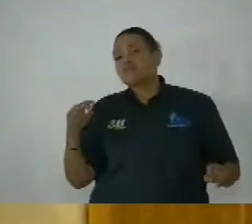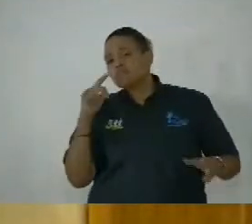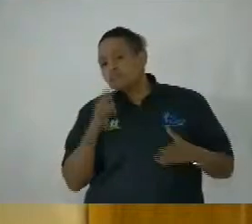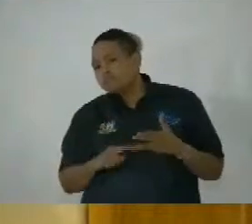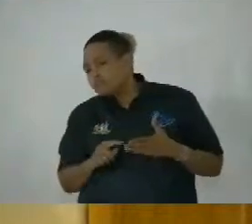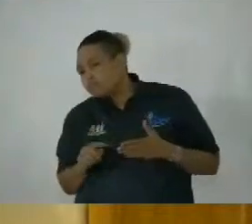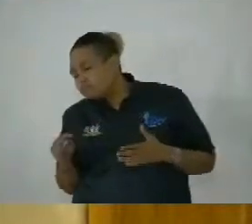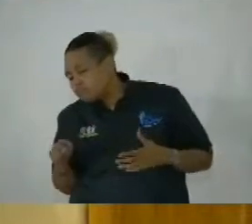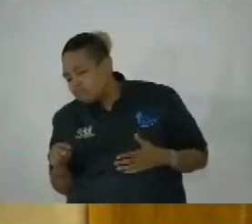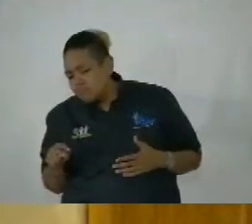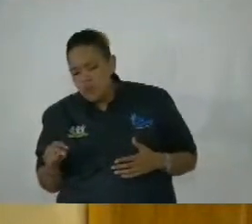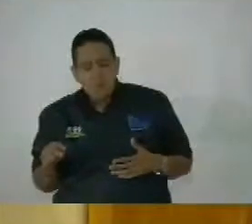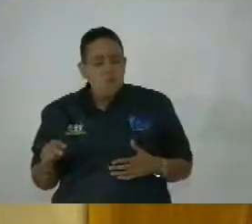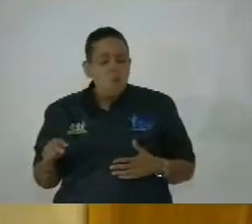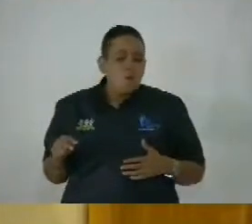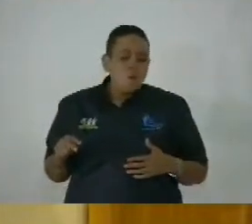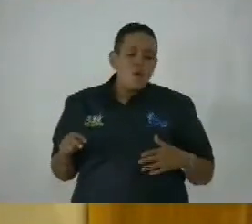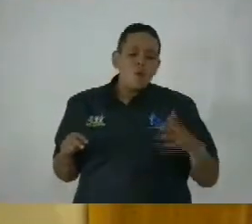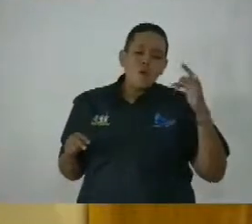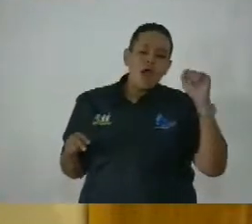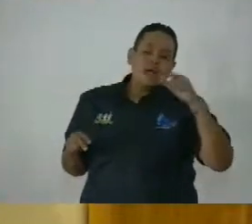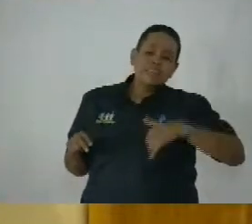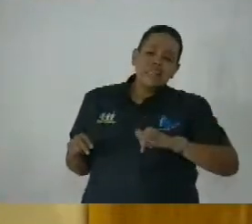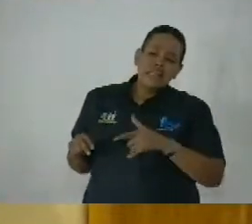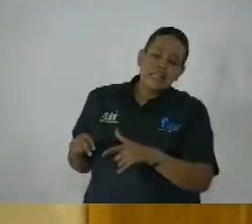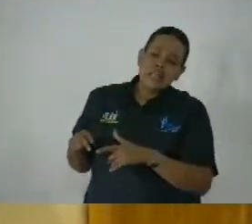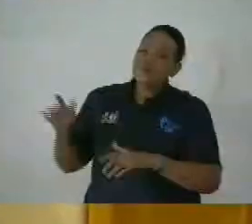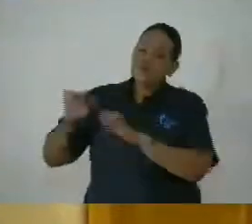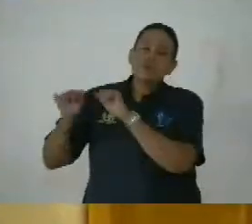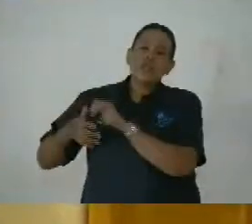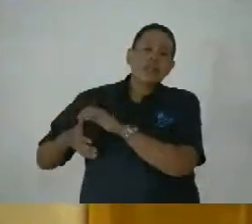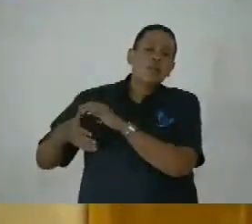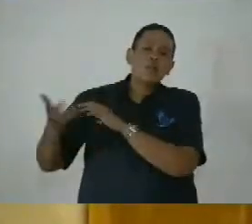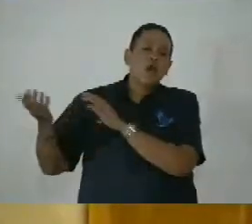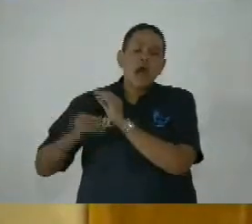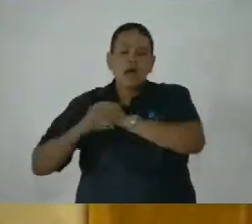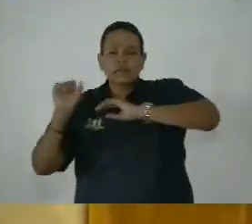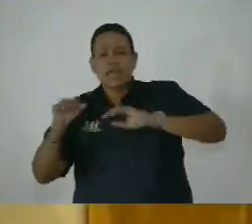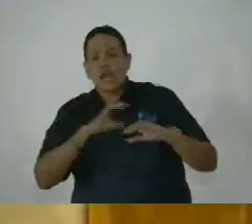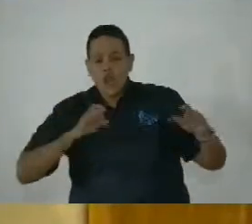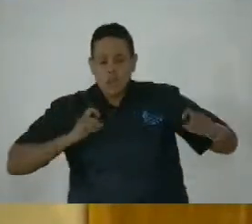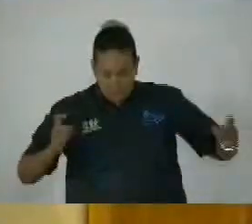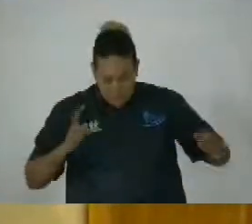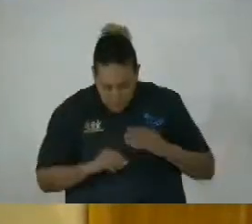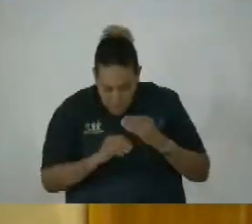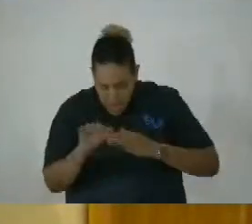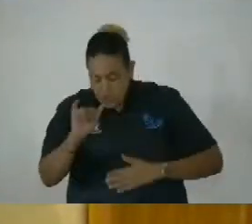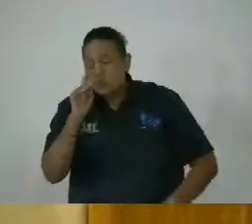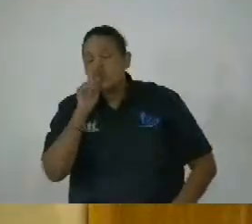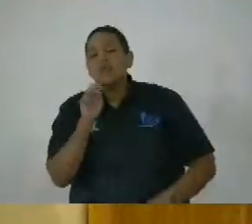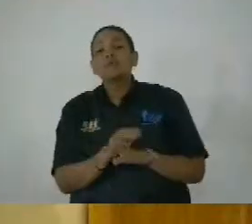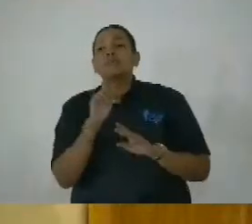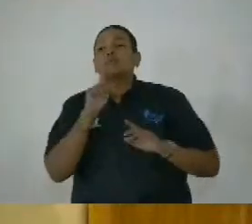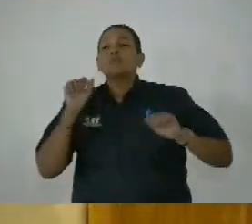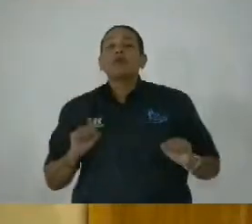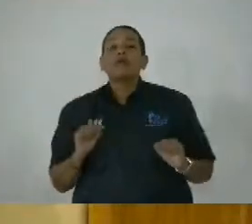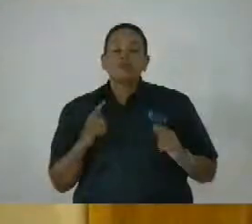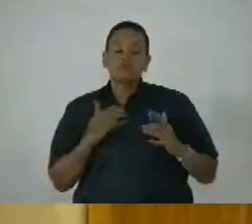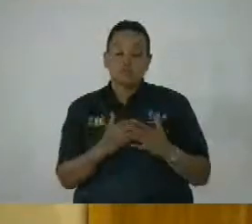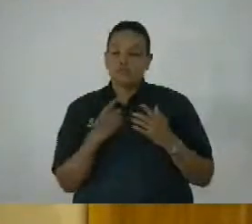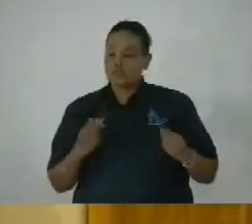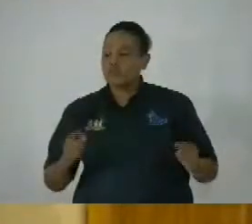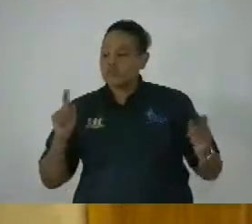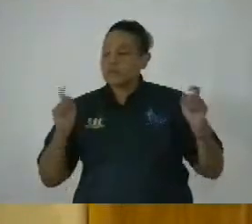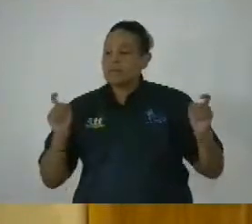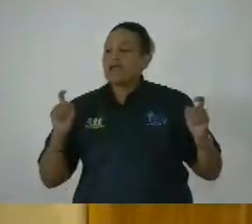what's happening, why is this car still on the road, why is the station not repaired, so can the commissioner, and so too will be the minister able to do it. So they can